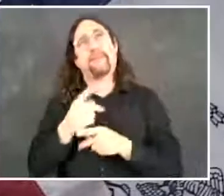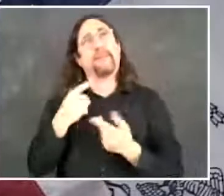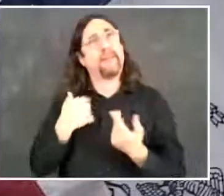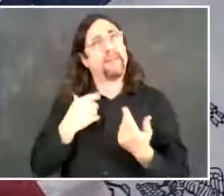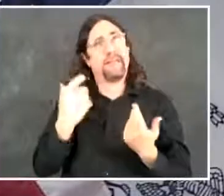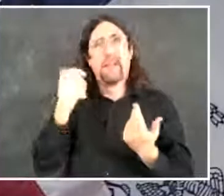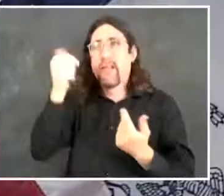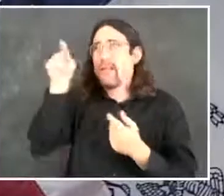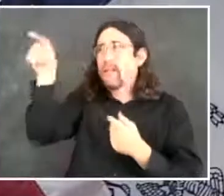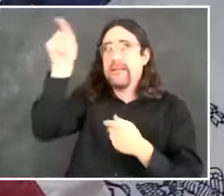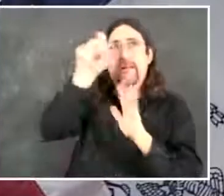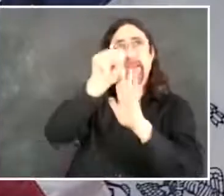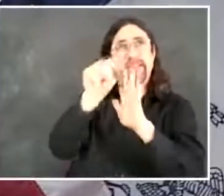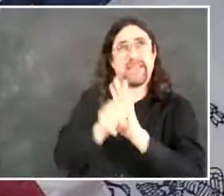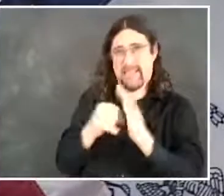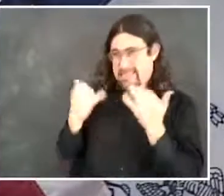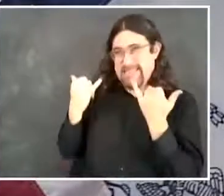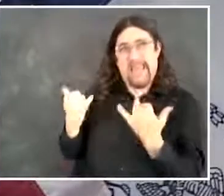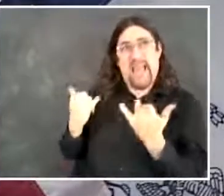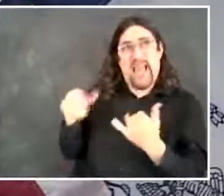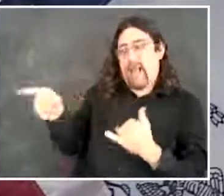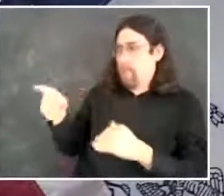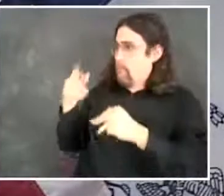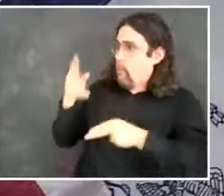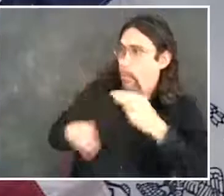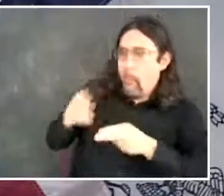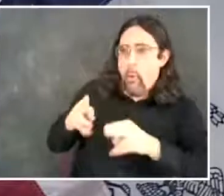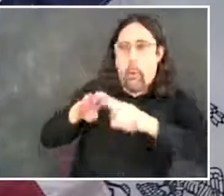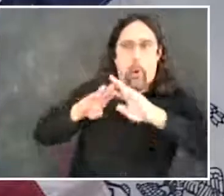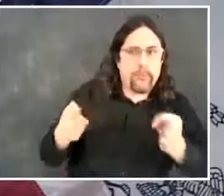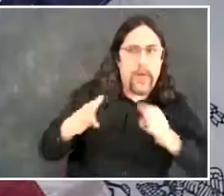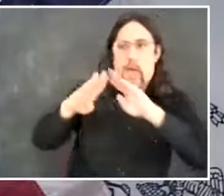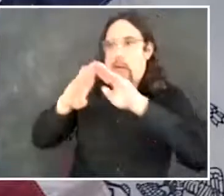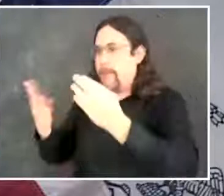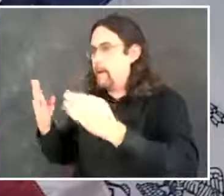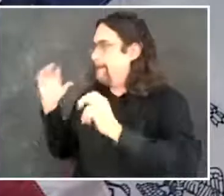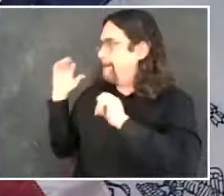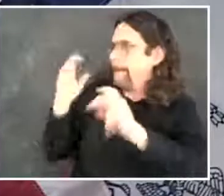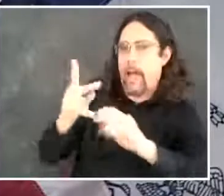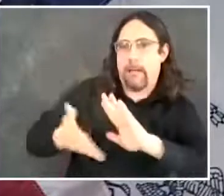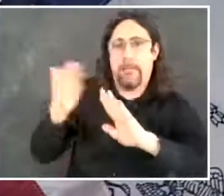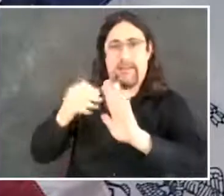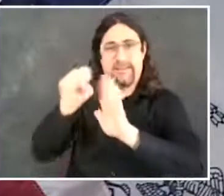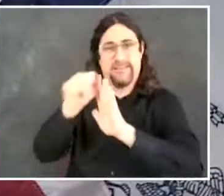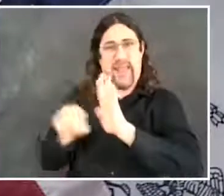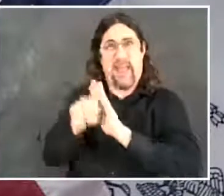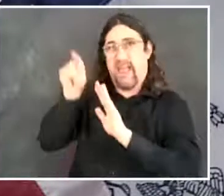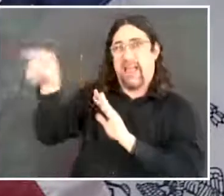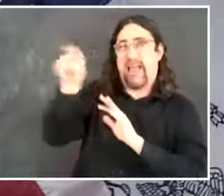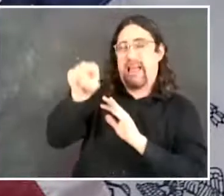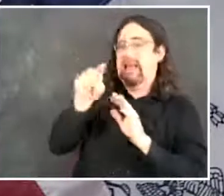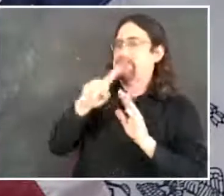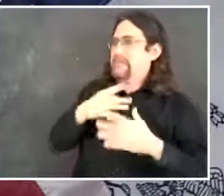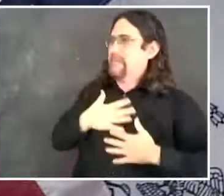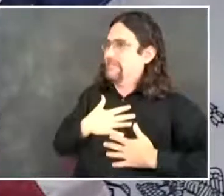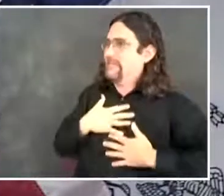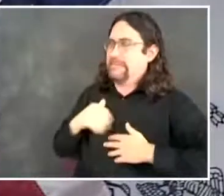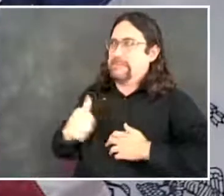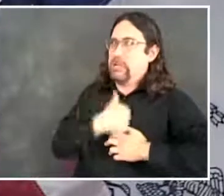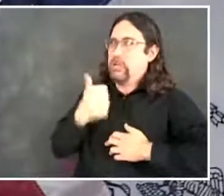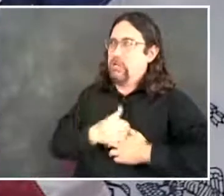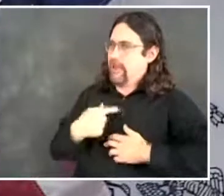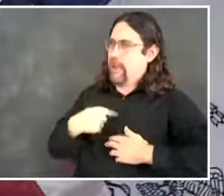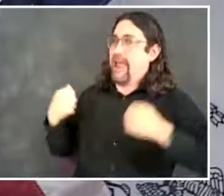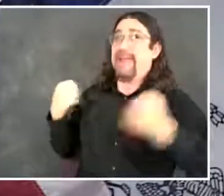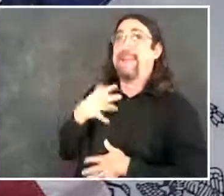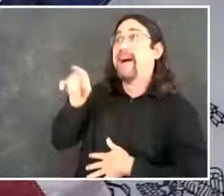those numbers, something to be proud of, the progress we've made, but also being really sober about the distance we still have